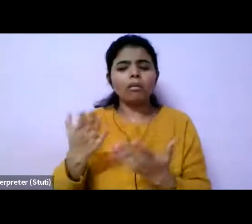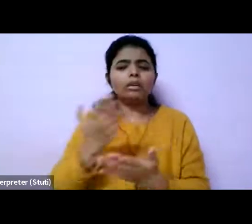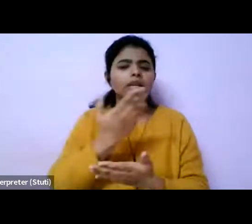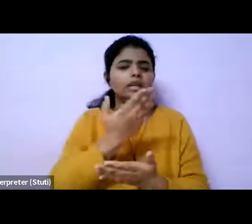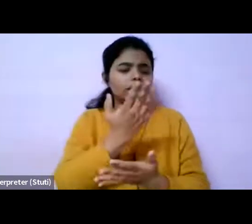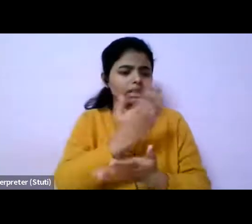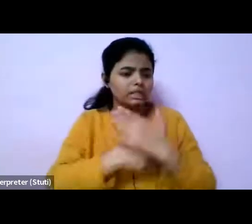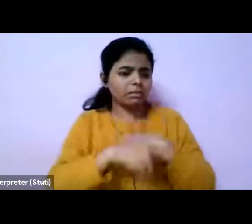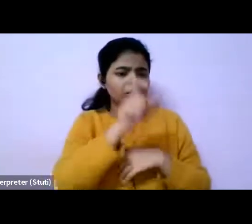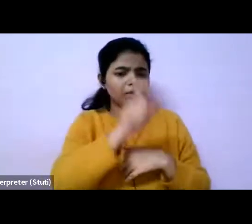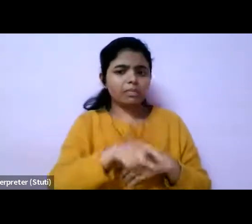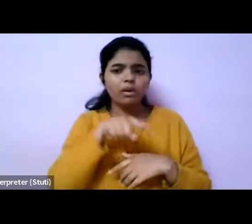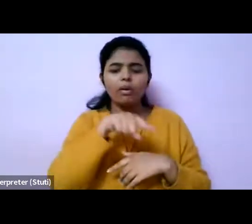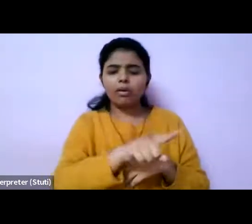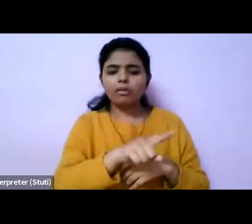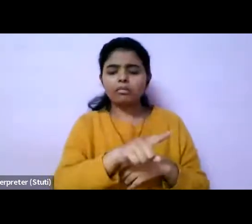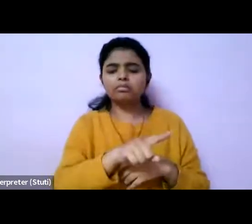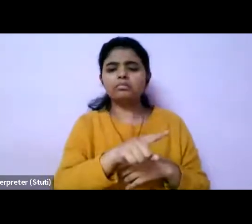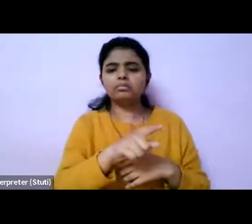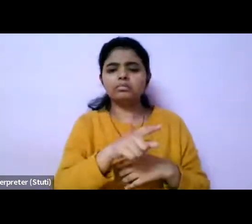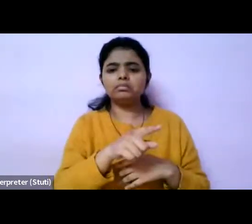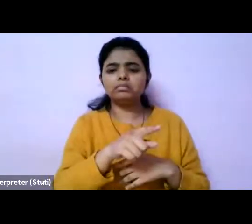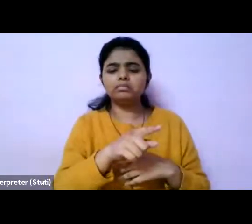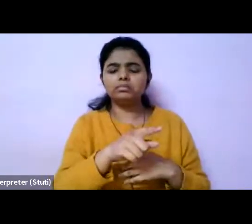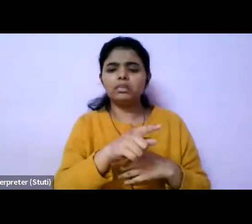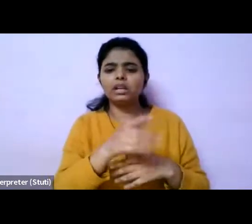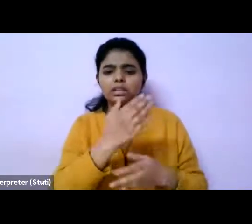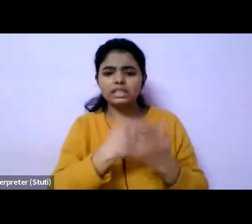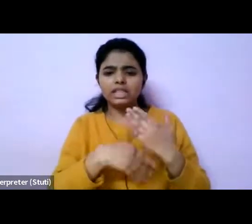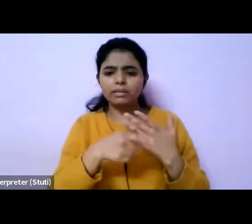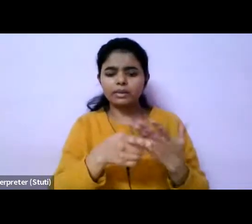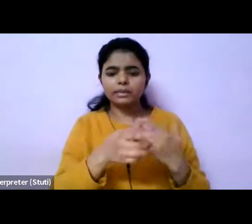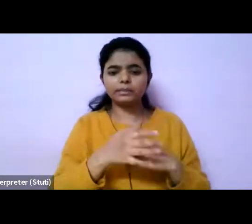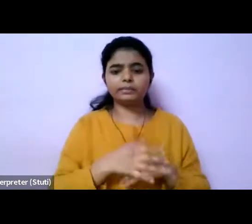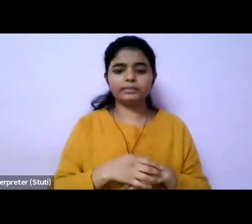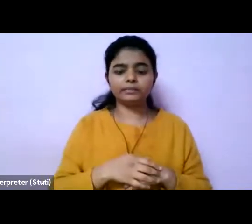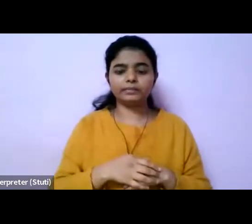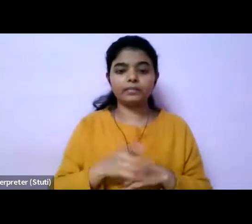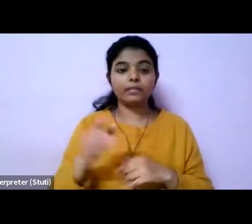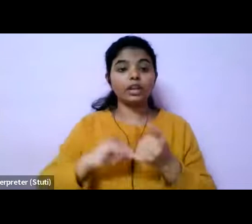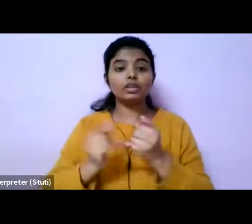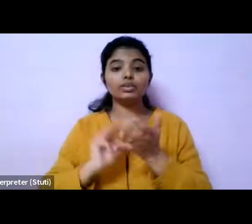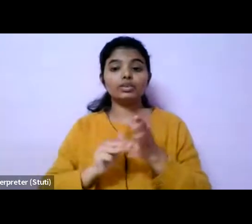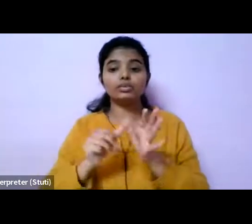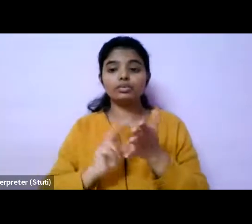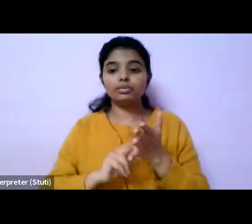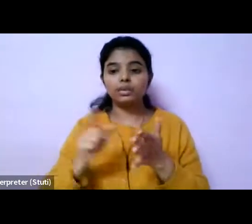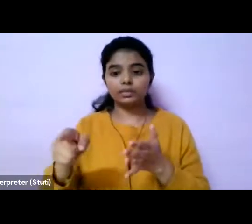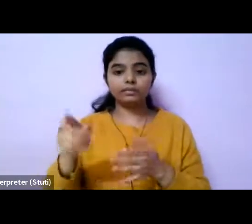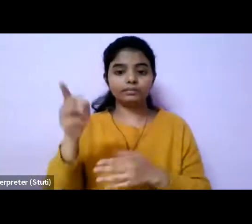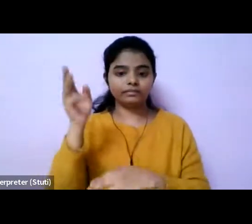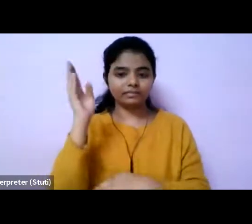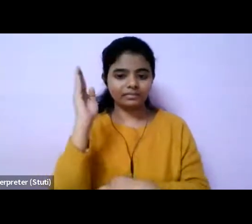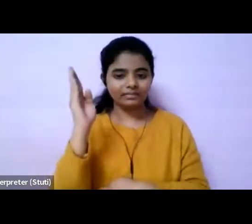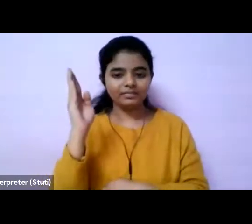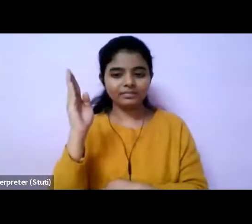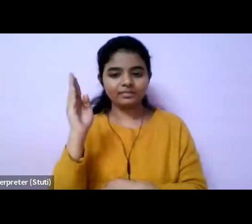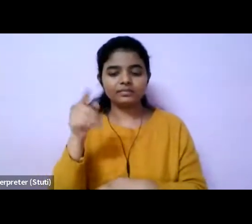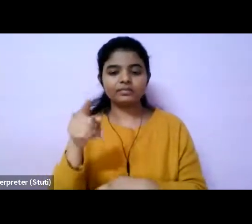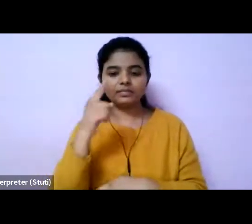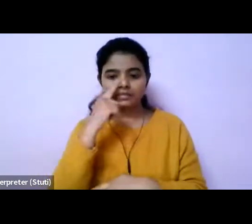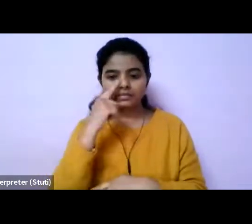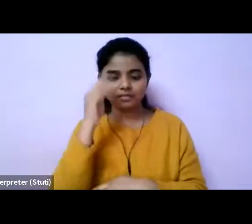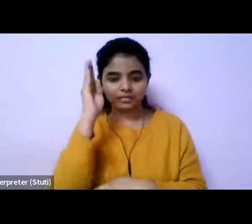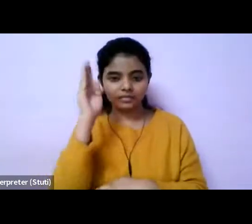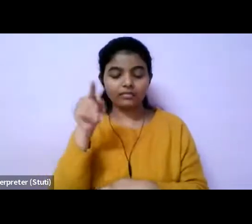think Suman did, and also Asijit did in the third presentation, what we are